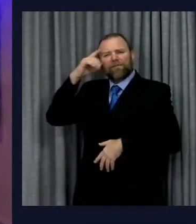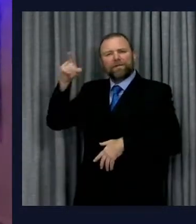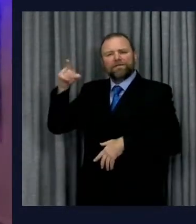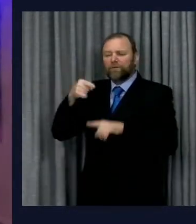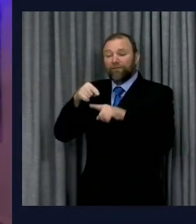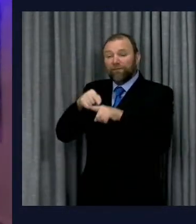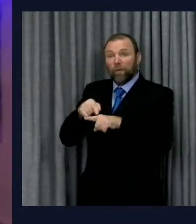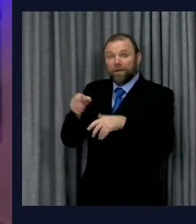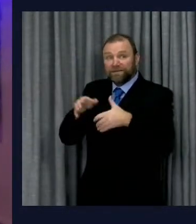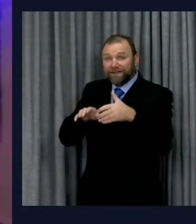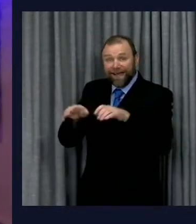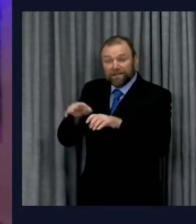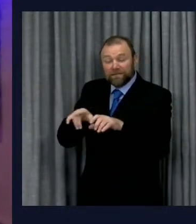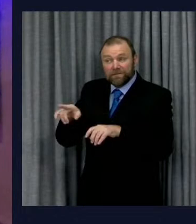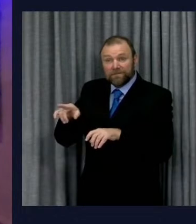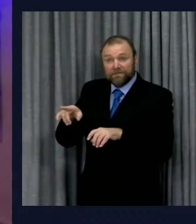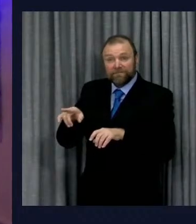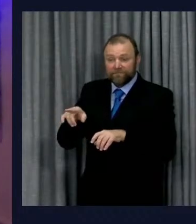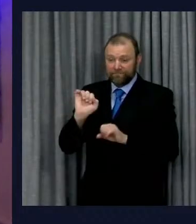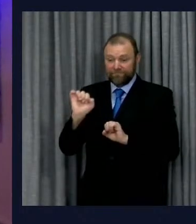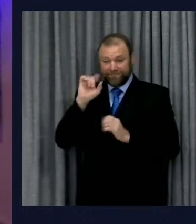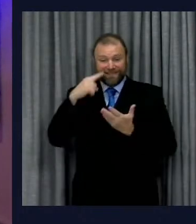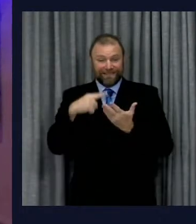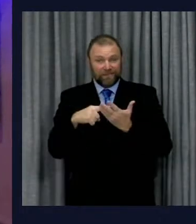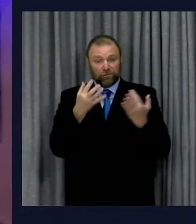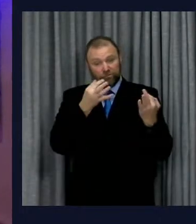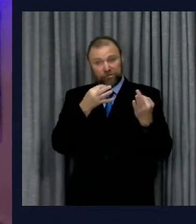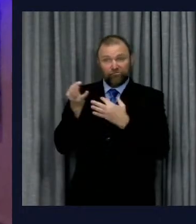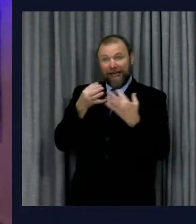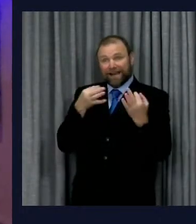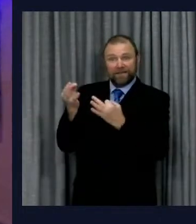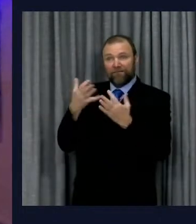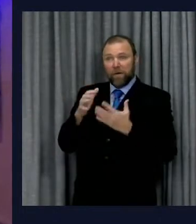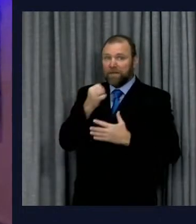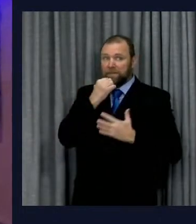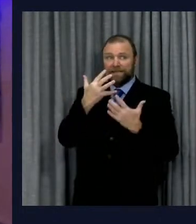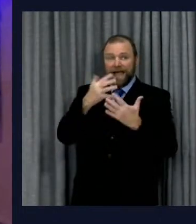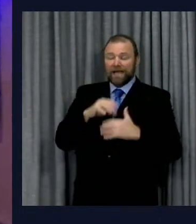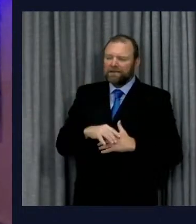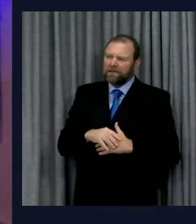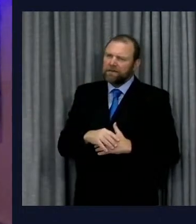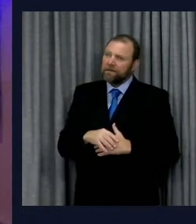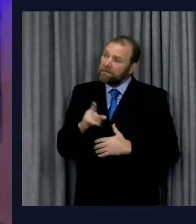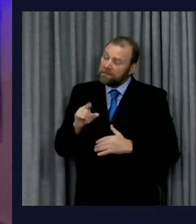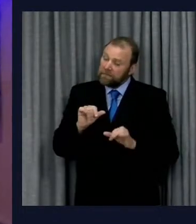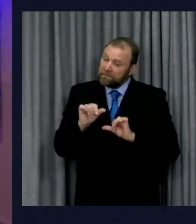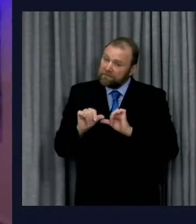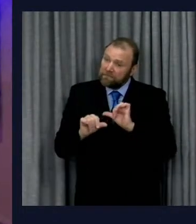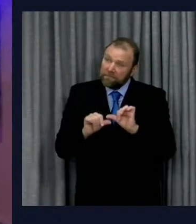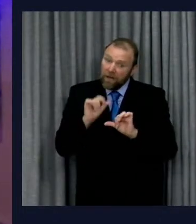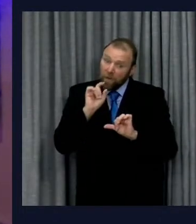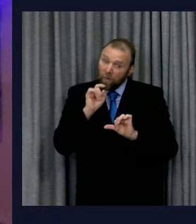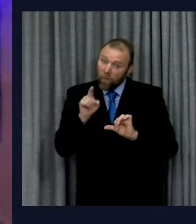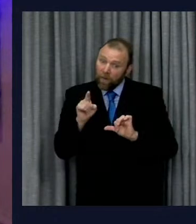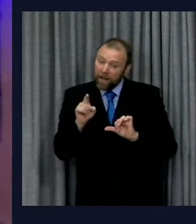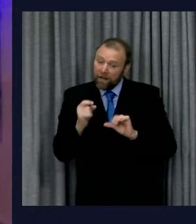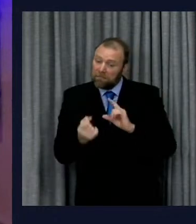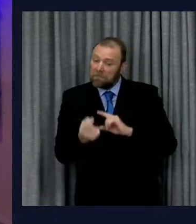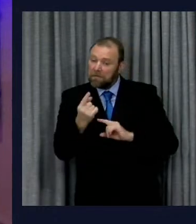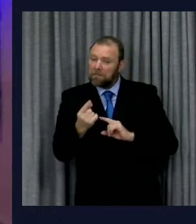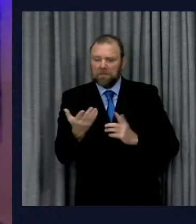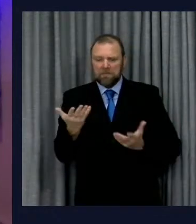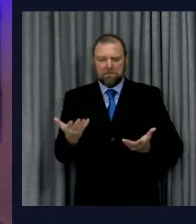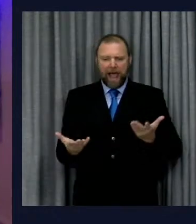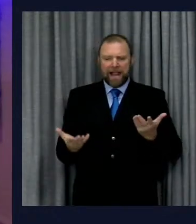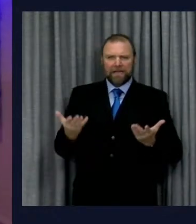away from what's going on in number 10 at the moment. But will there come a time in the near future in Wales where we balance the risk of what seems to be becoming a